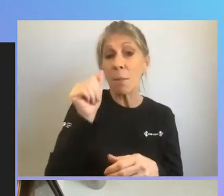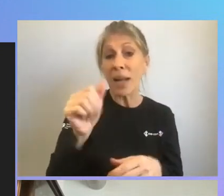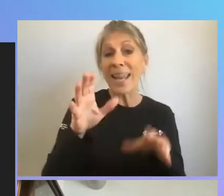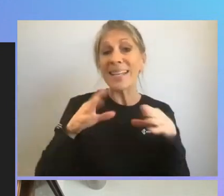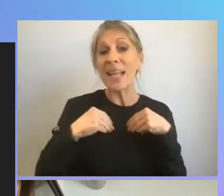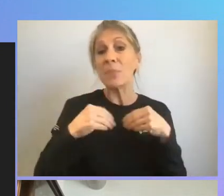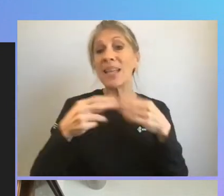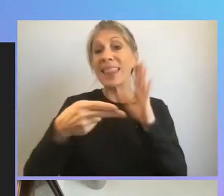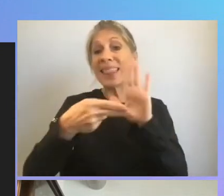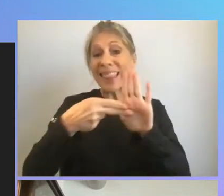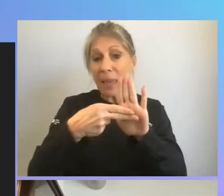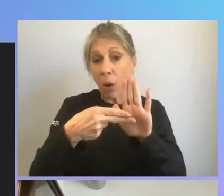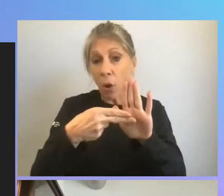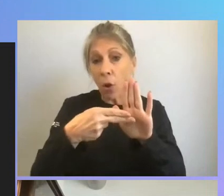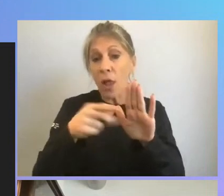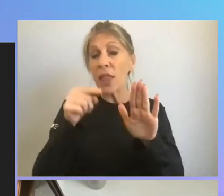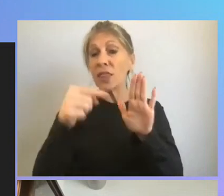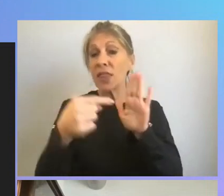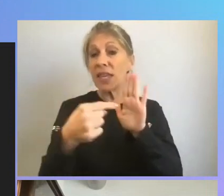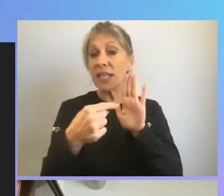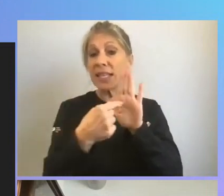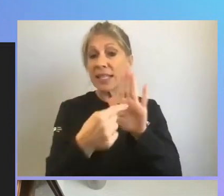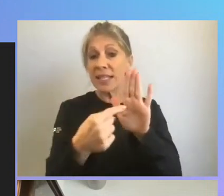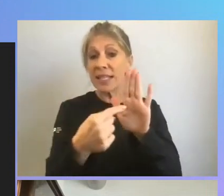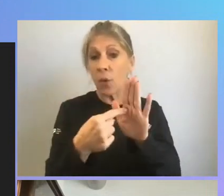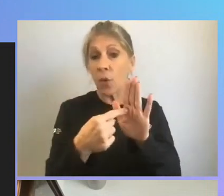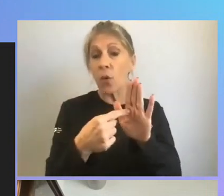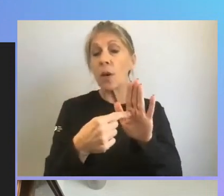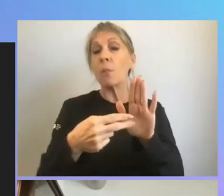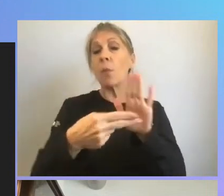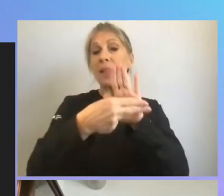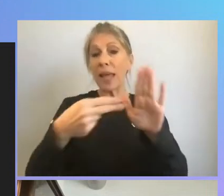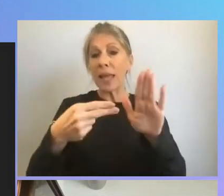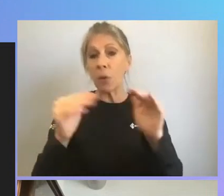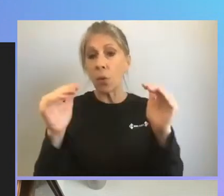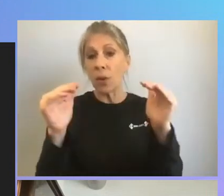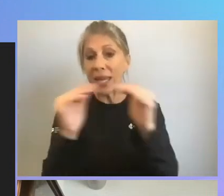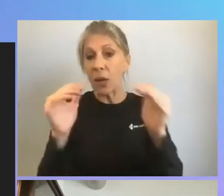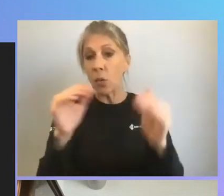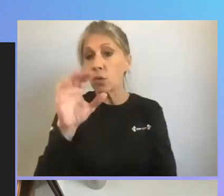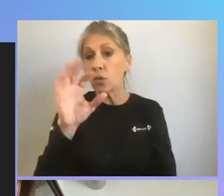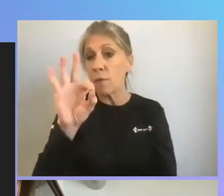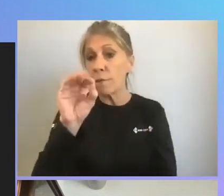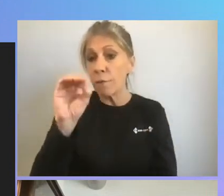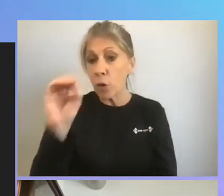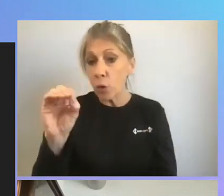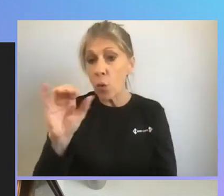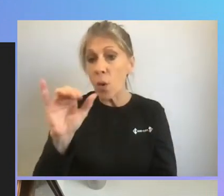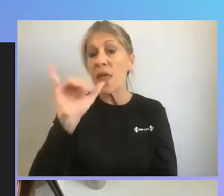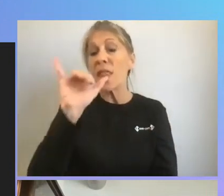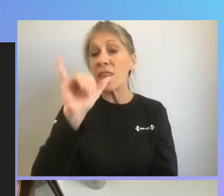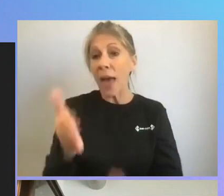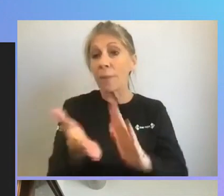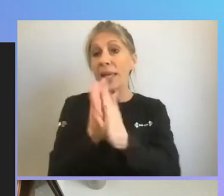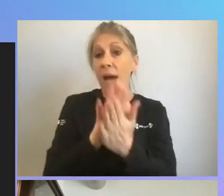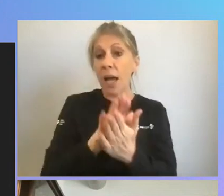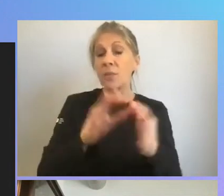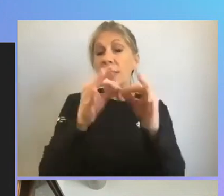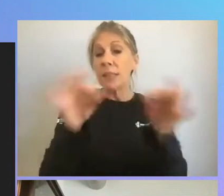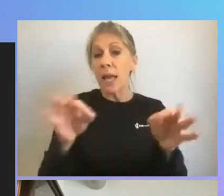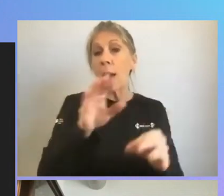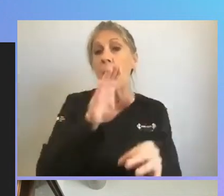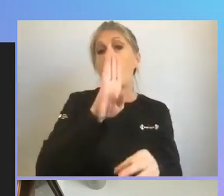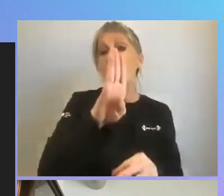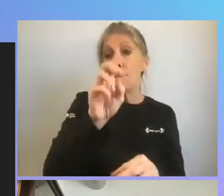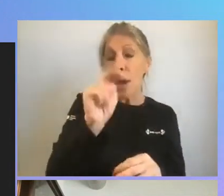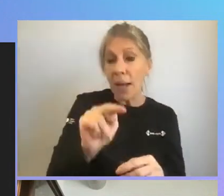prop. So this example, I'm instantiating it and setting label equals foo. That ends up rendering text. So that becomes button open